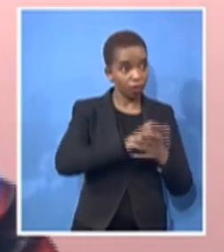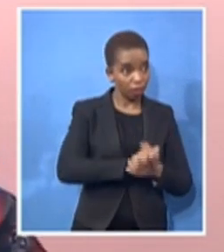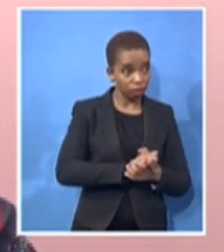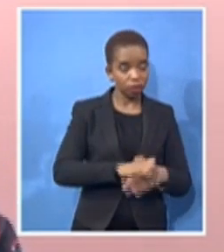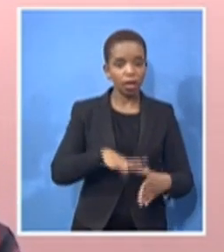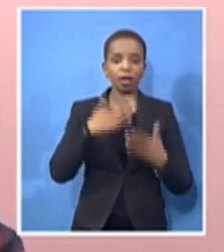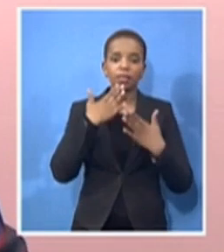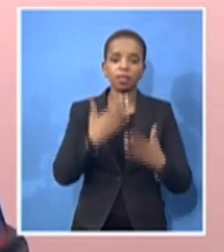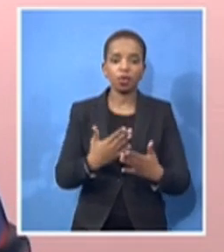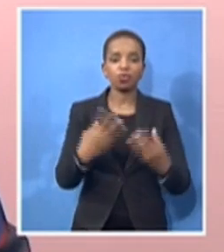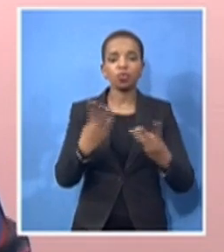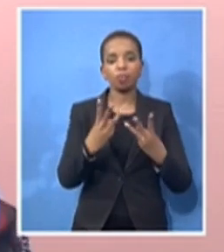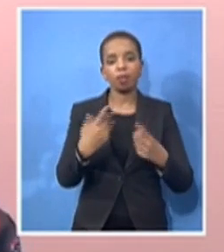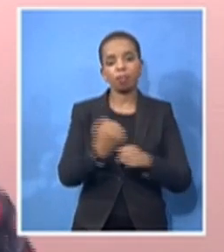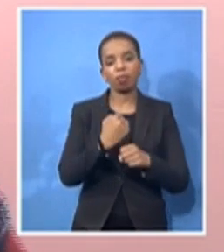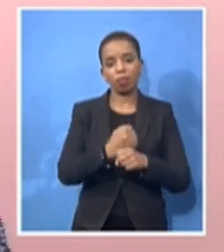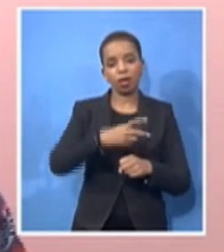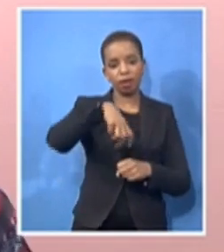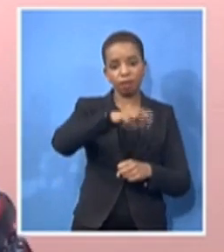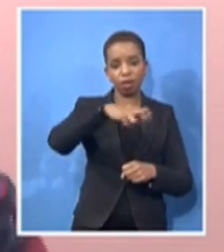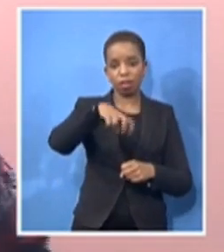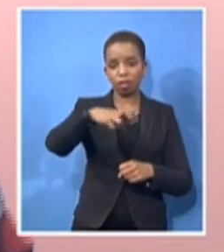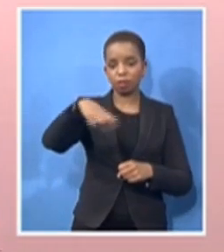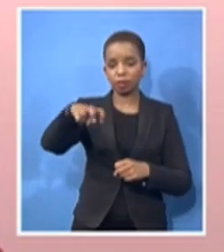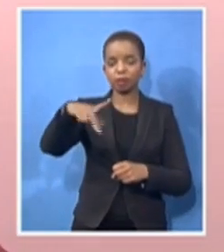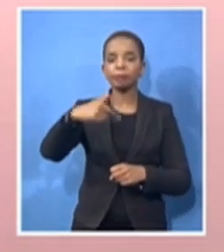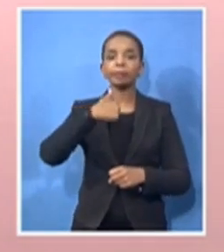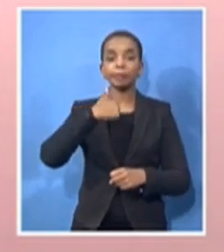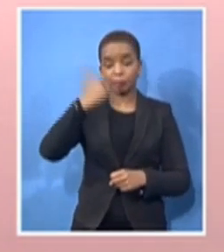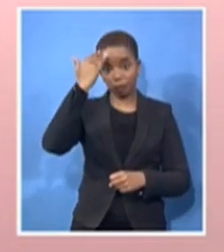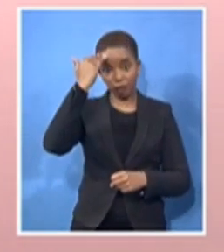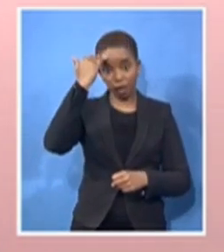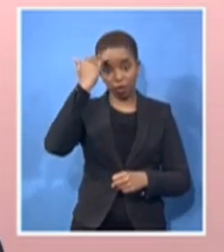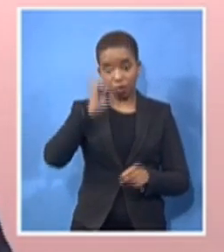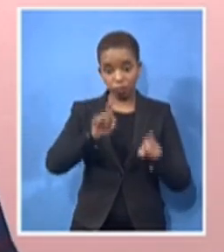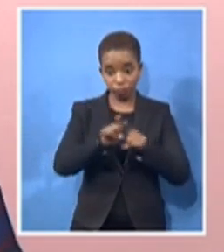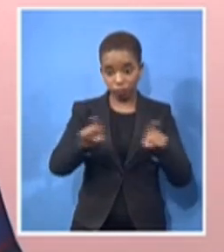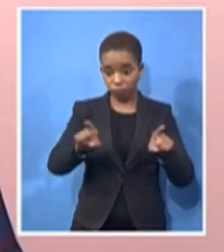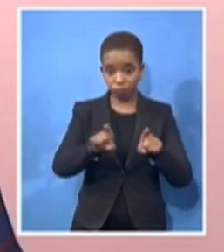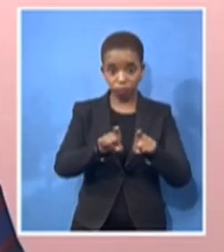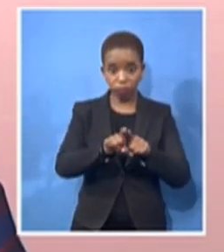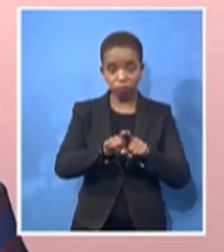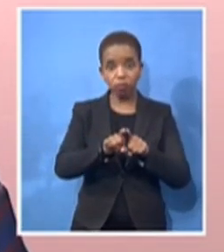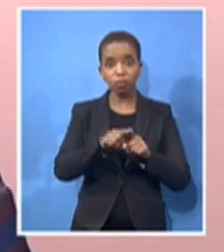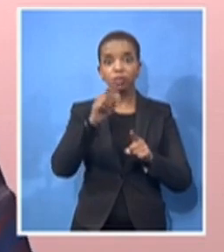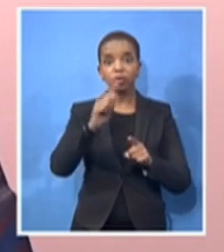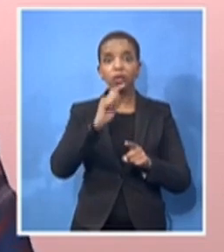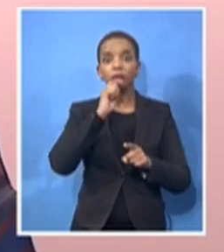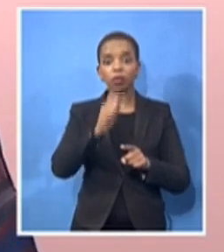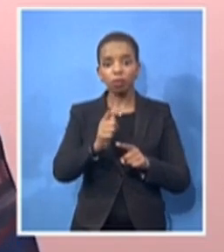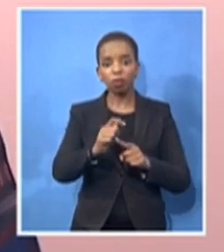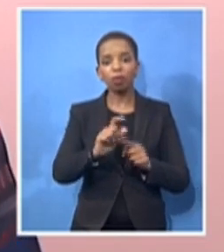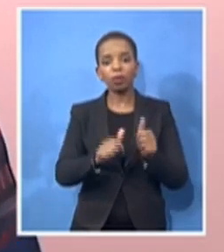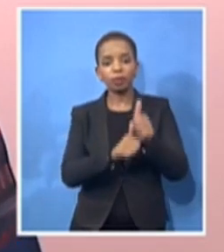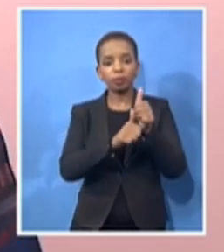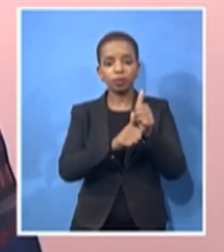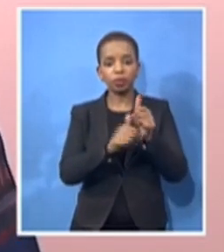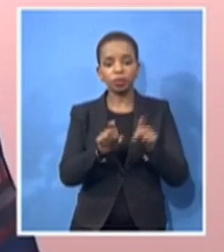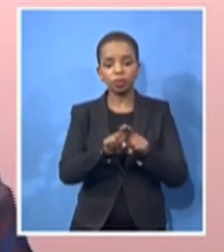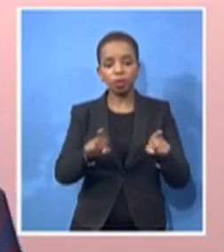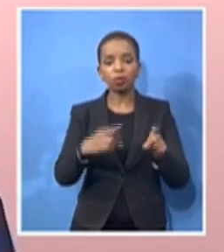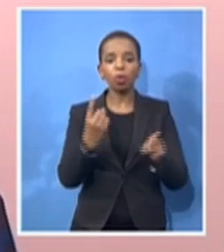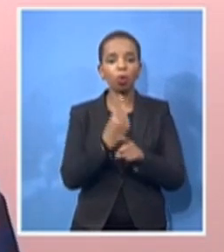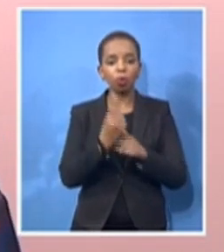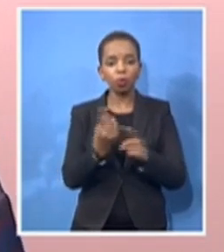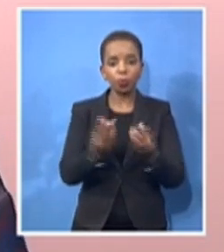you have your deputy always on your side here. Thank you so much to our doctors. I